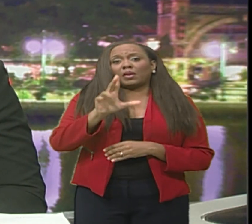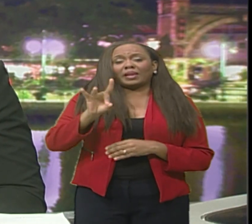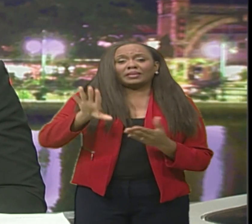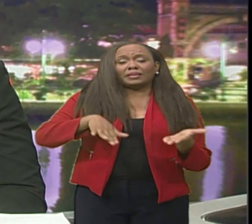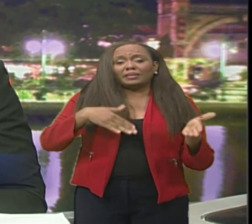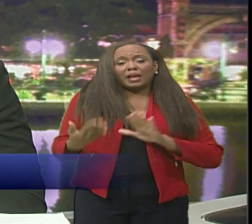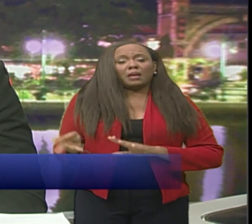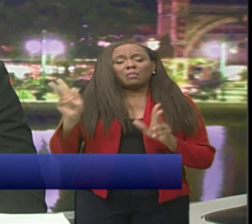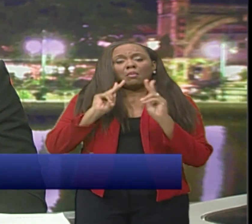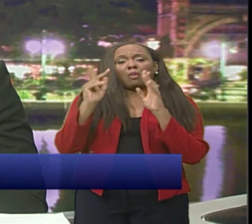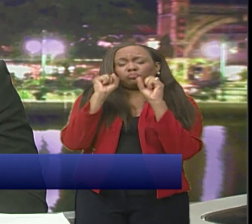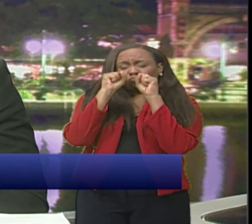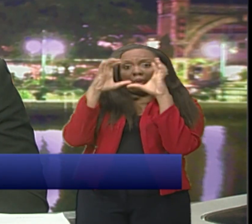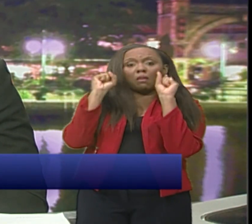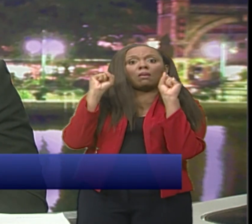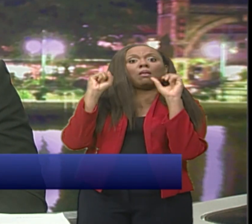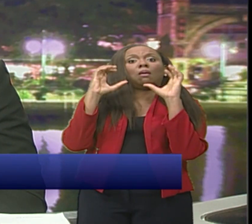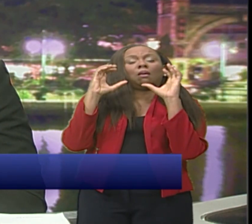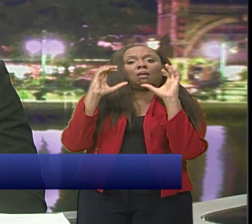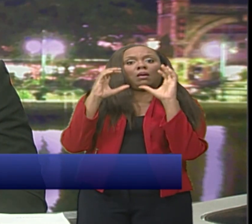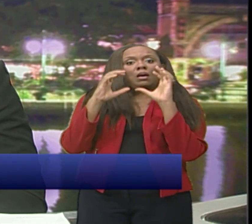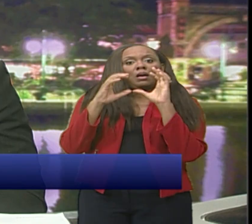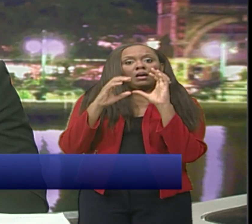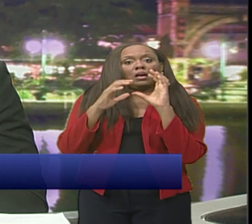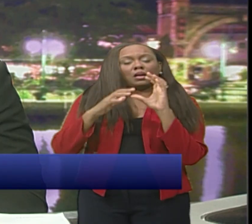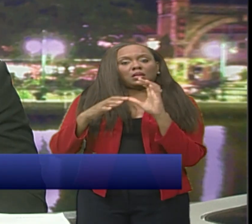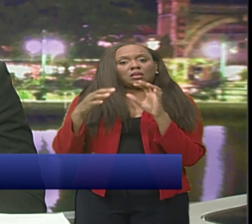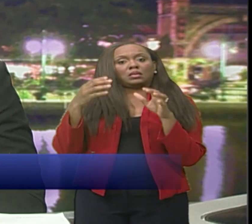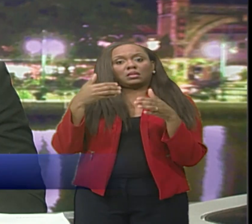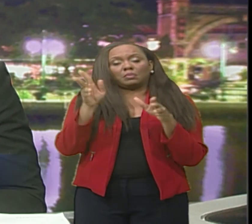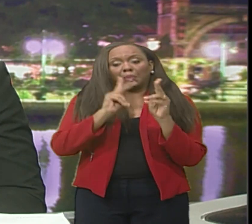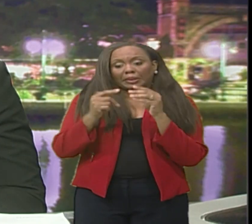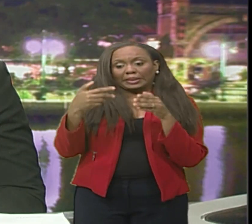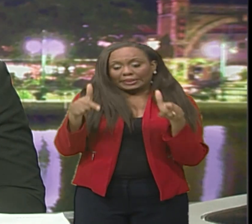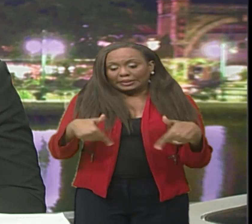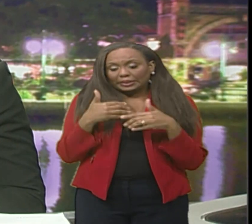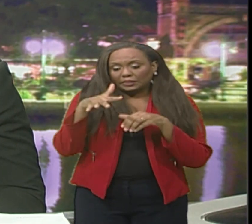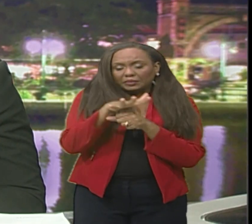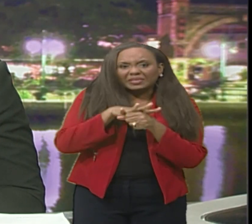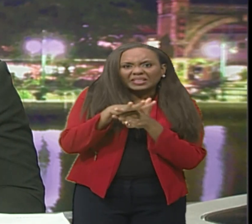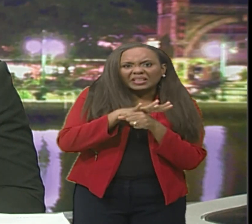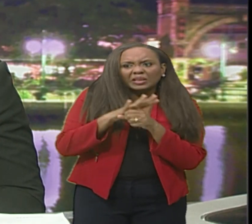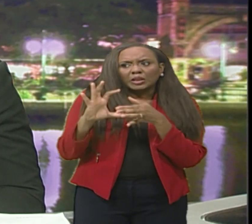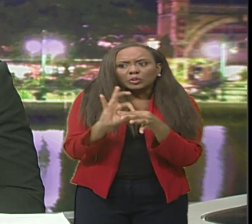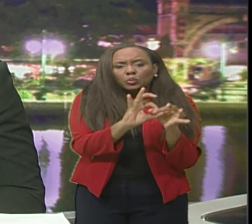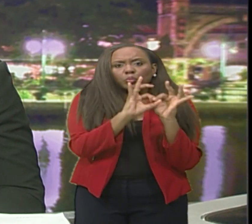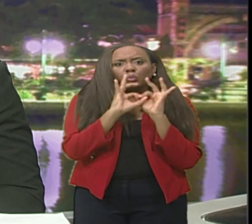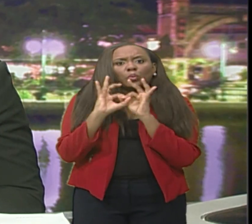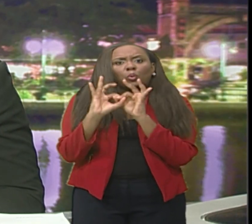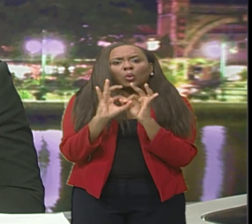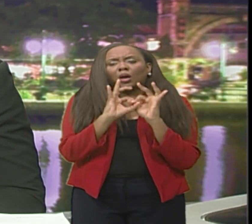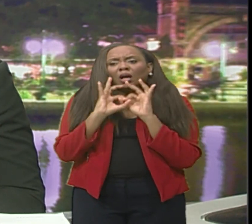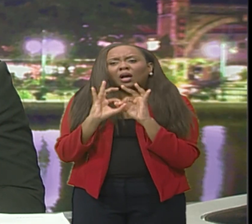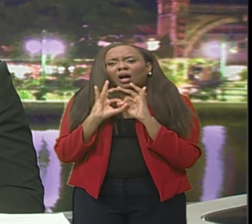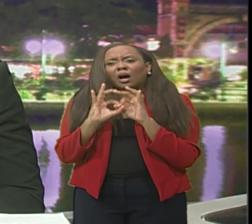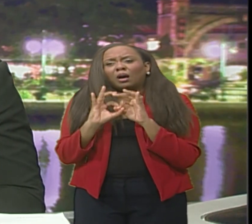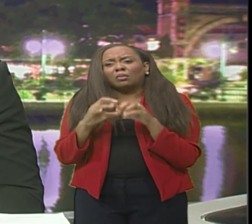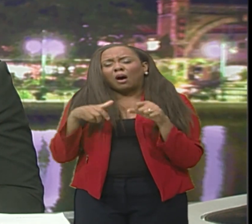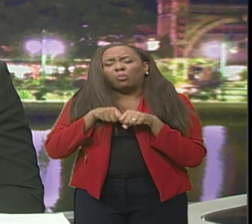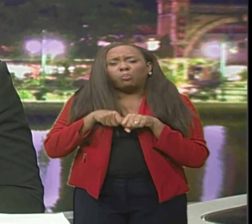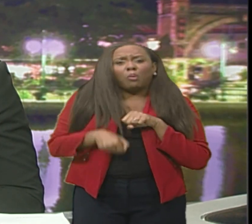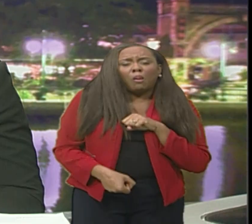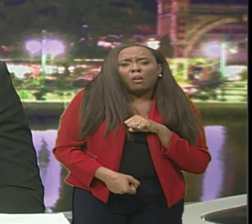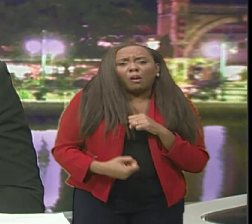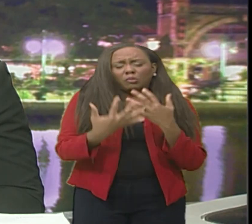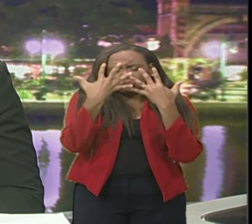baffled those who knew her best. From the scene of her murder to her close-knit neighborhood, people are struggling with the news. Tonight,